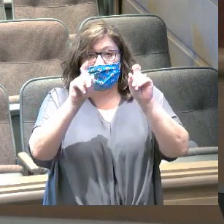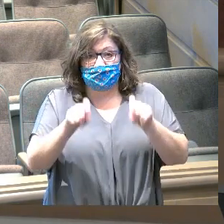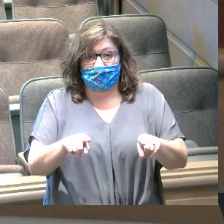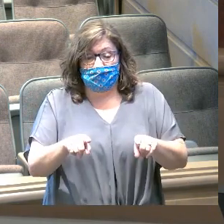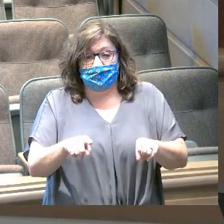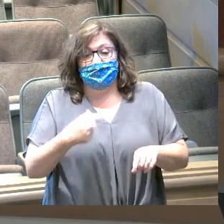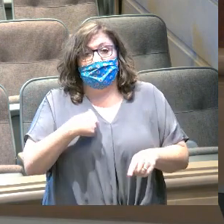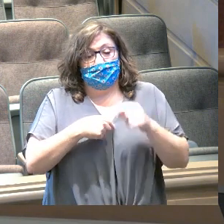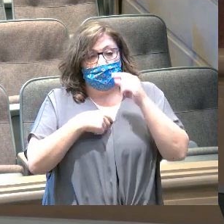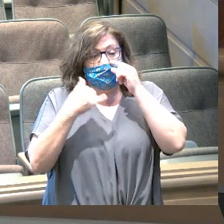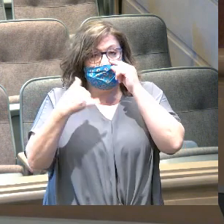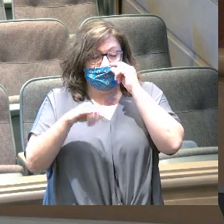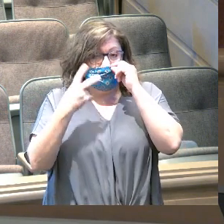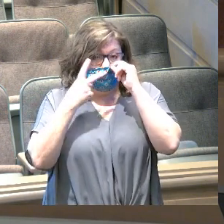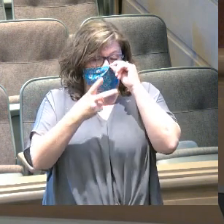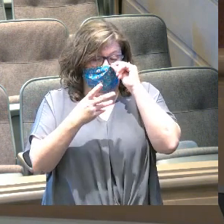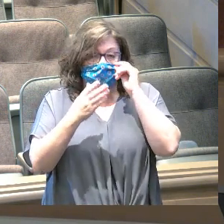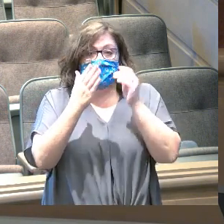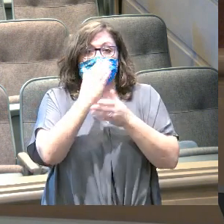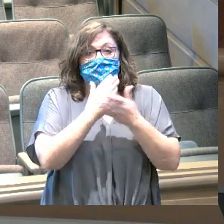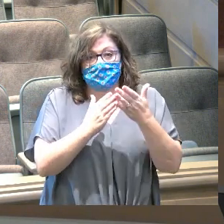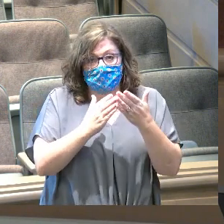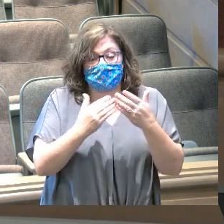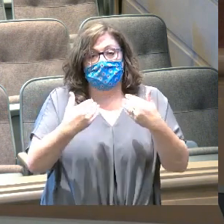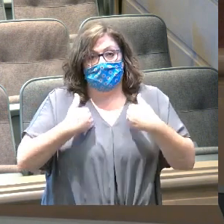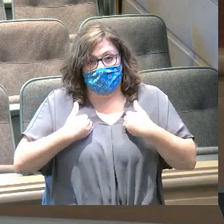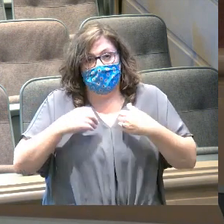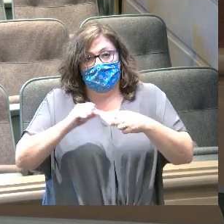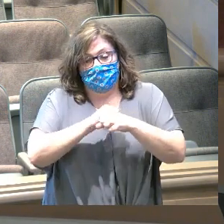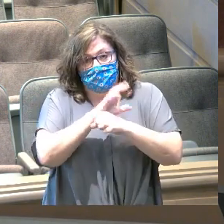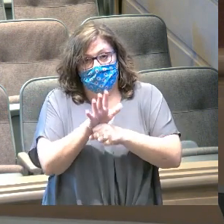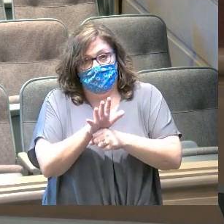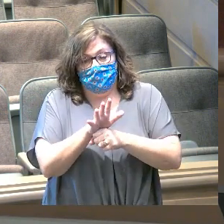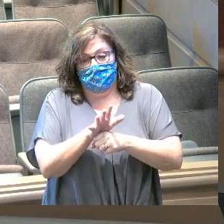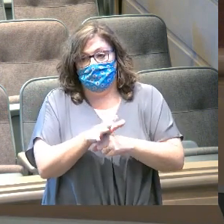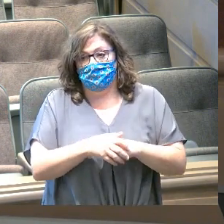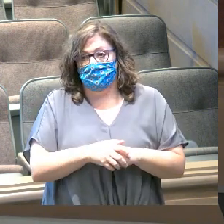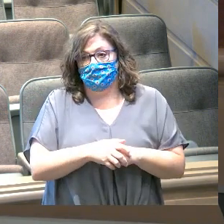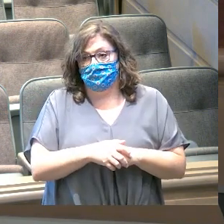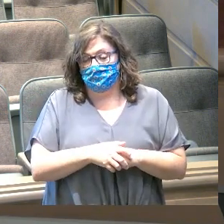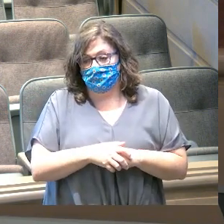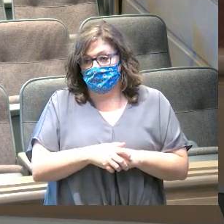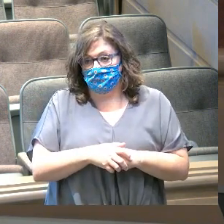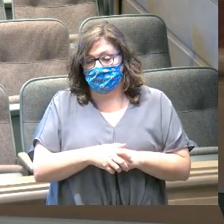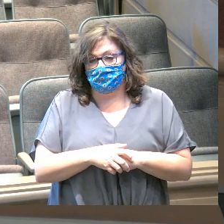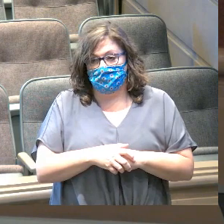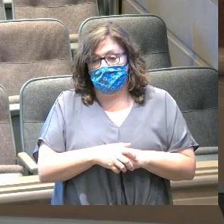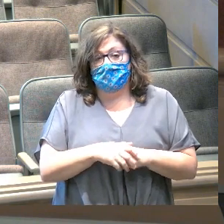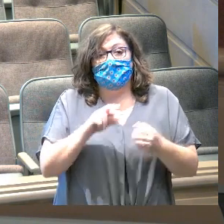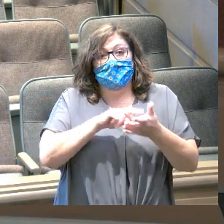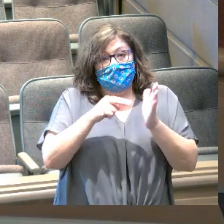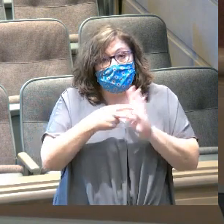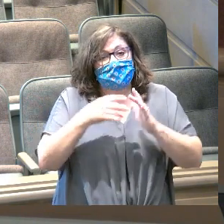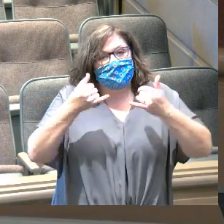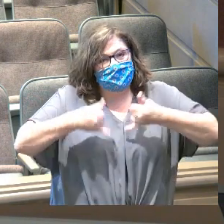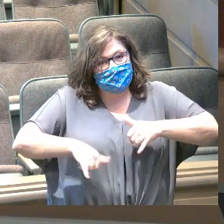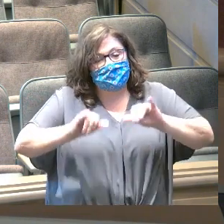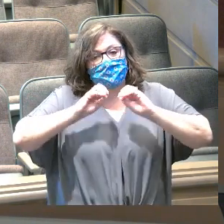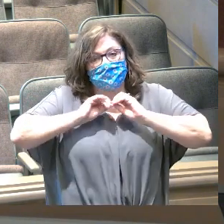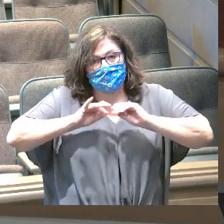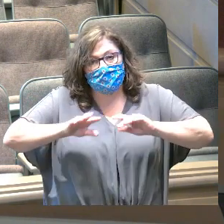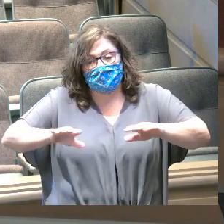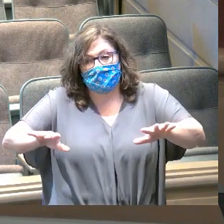are positive results, meaning more people are being infected. We also